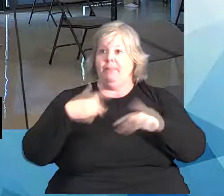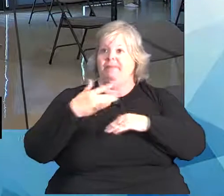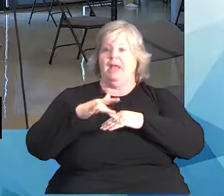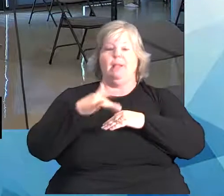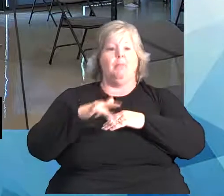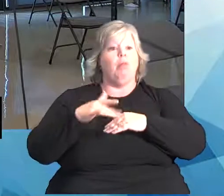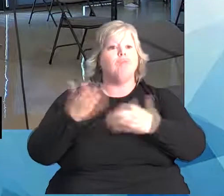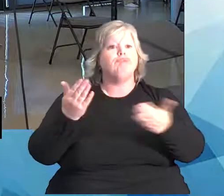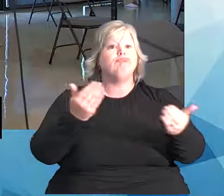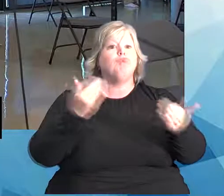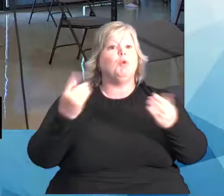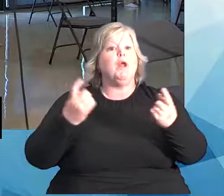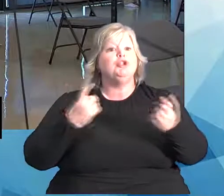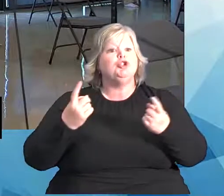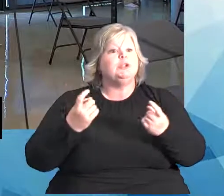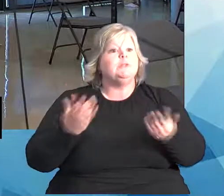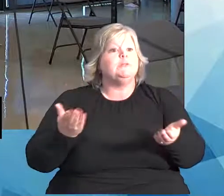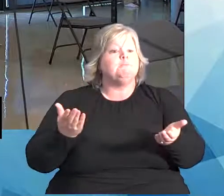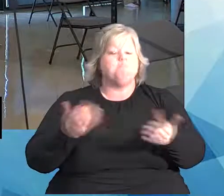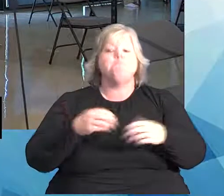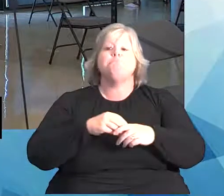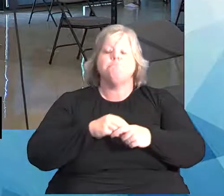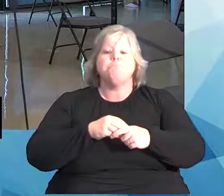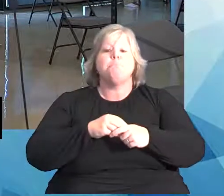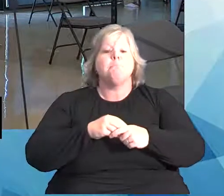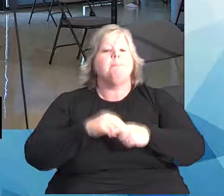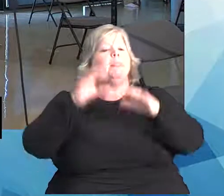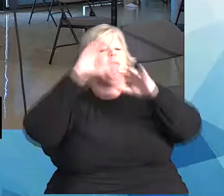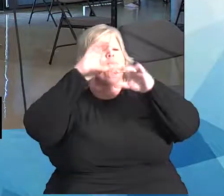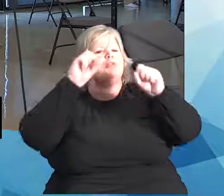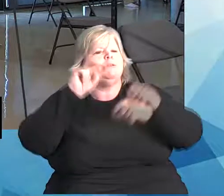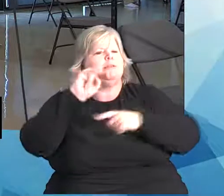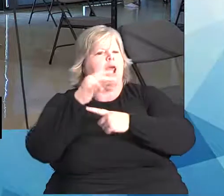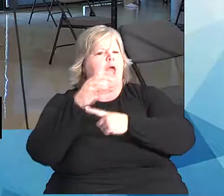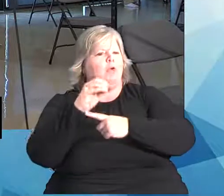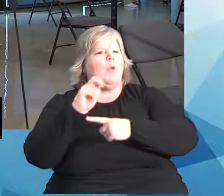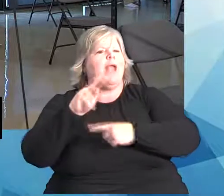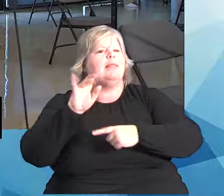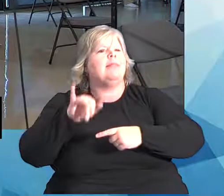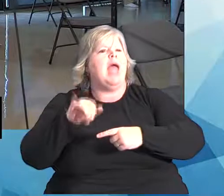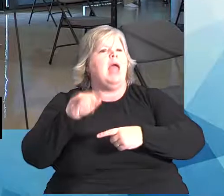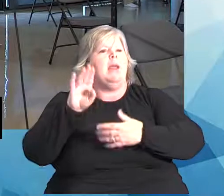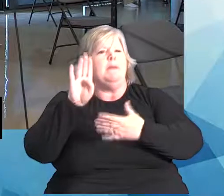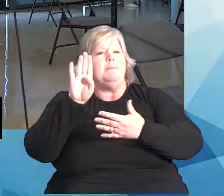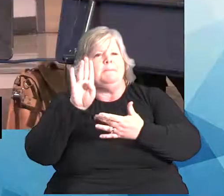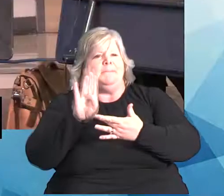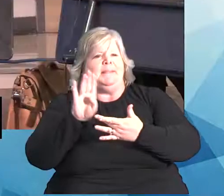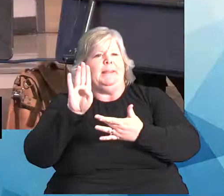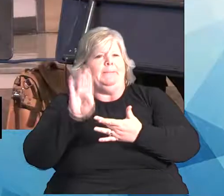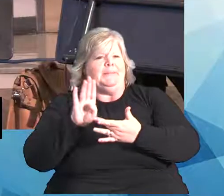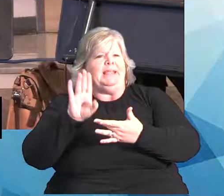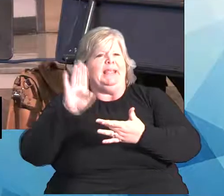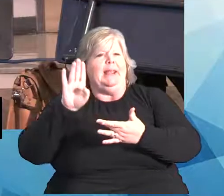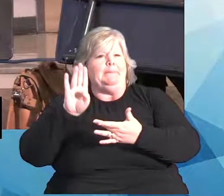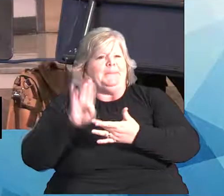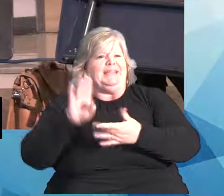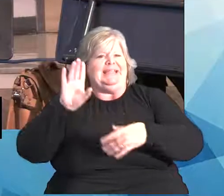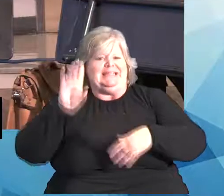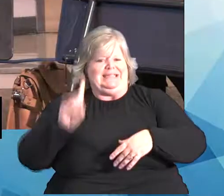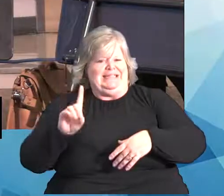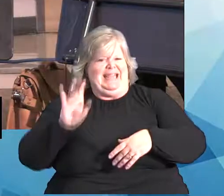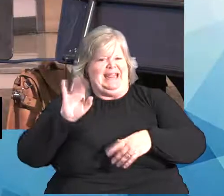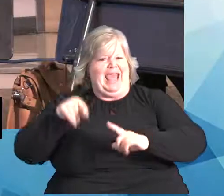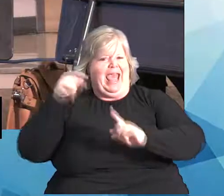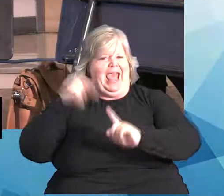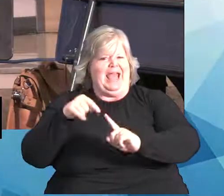any questions. Okay. I would like to note the BBBD discussion, and I just wanted to